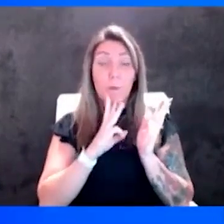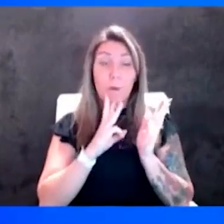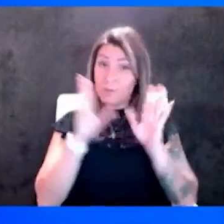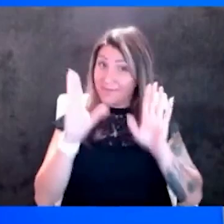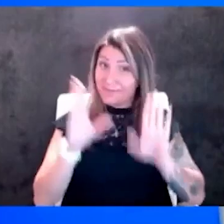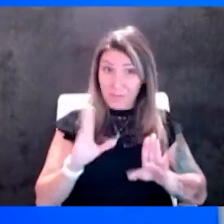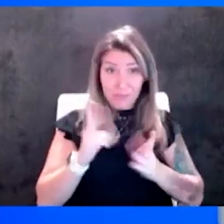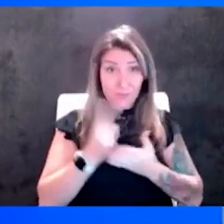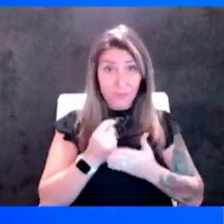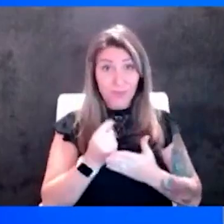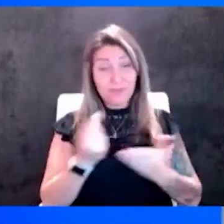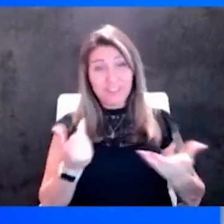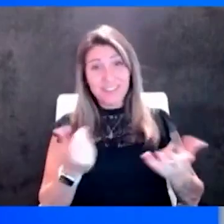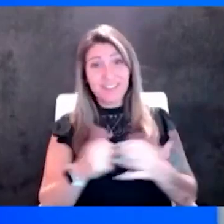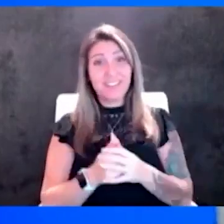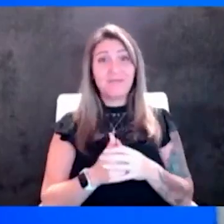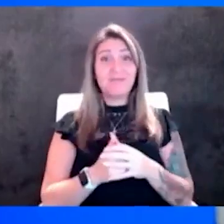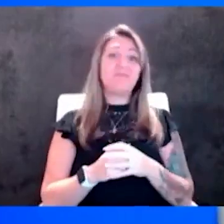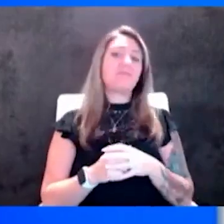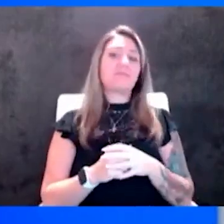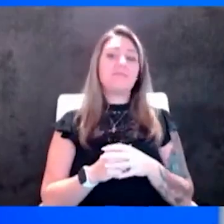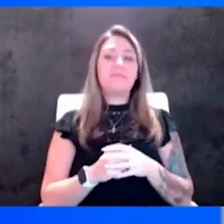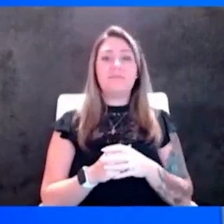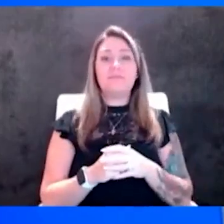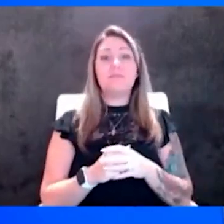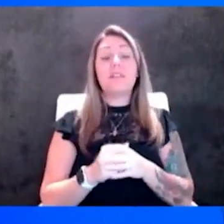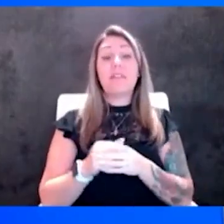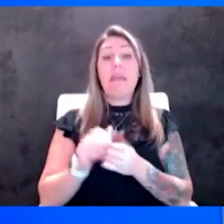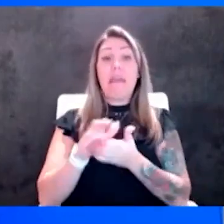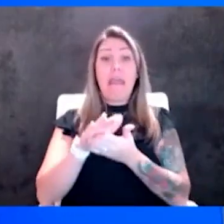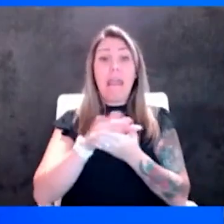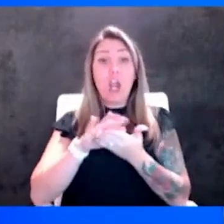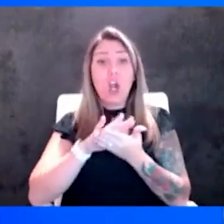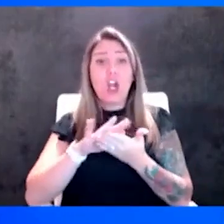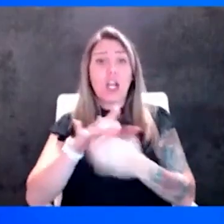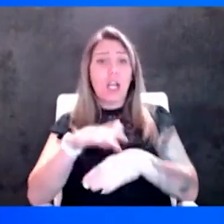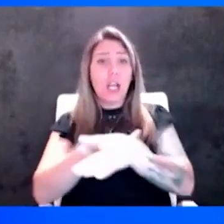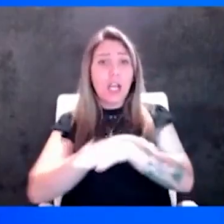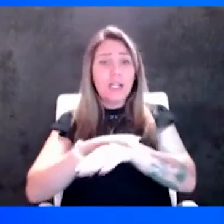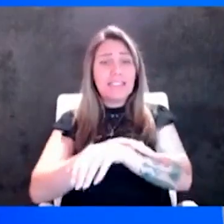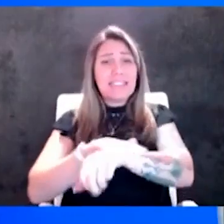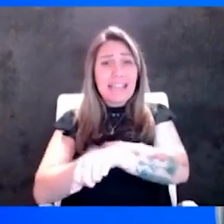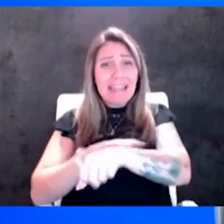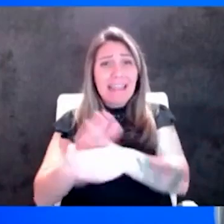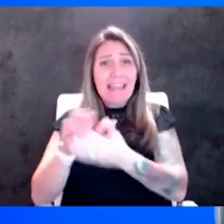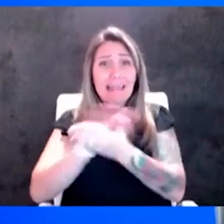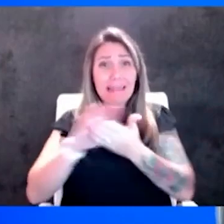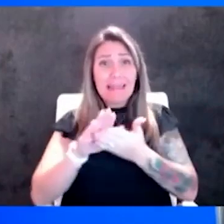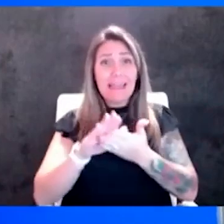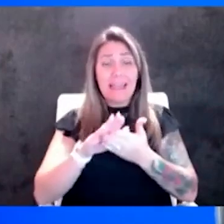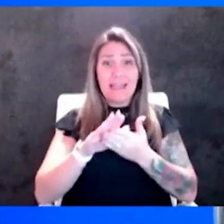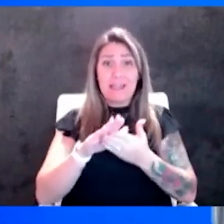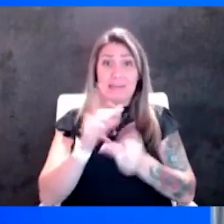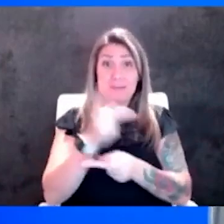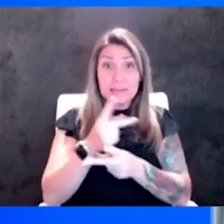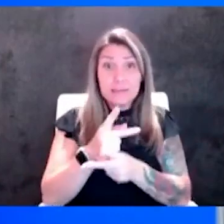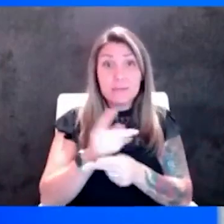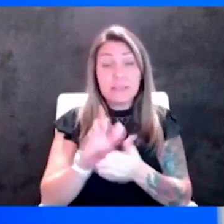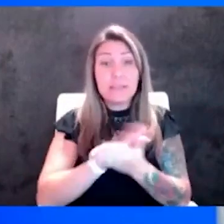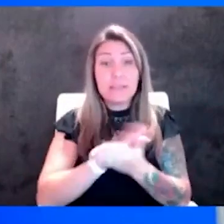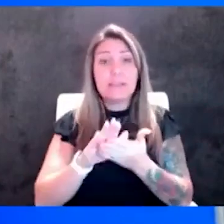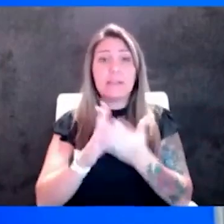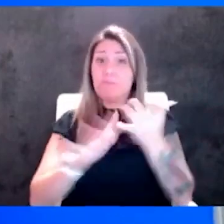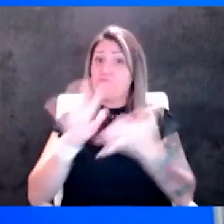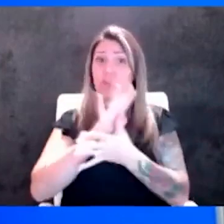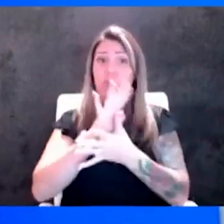And getting areas cleaned off and keeping them clean is primary to getting any